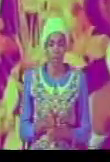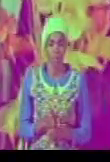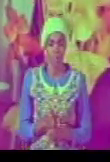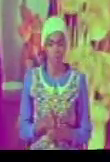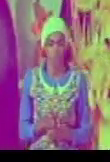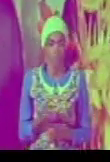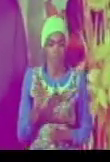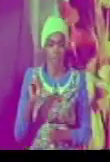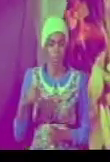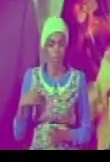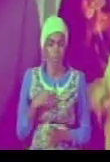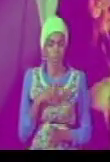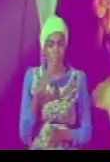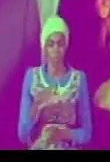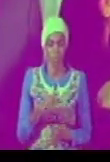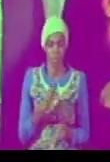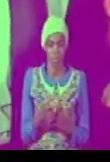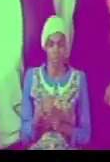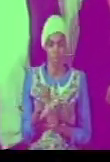world. You